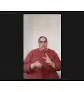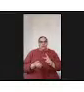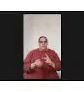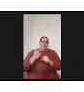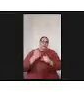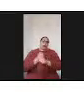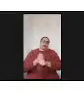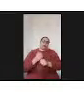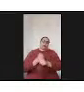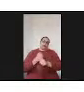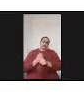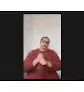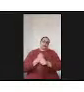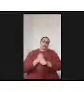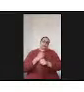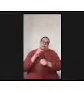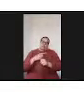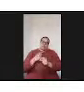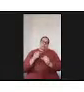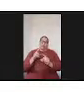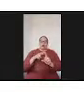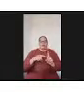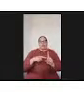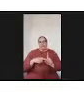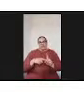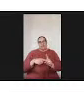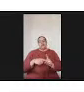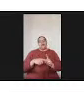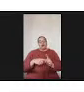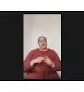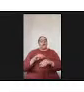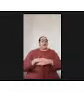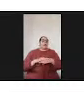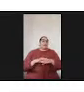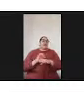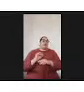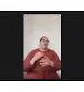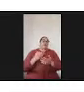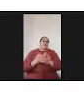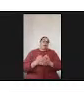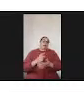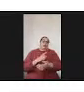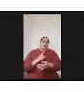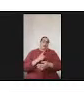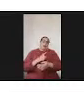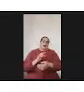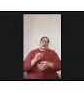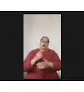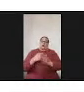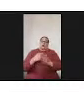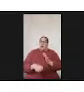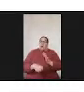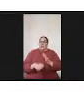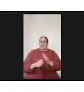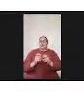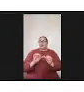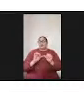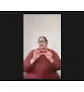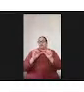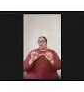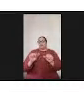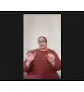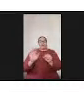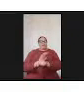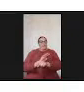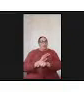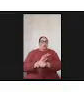operations compliance. So based on the fact that the cost to go on to a full-on